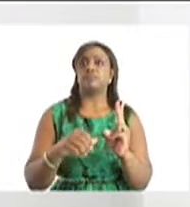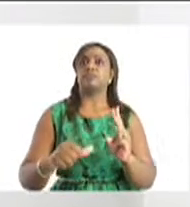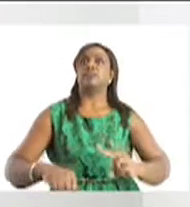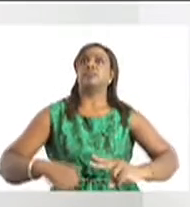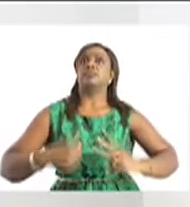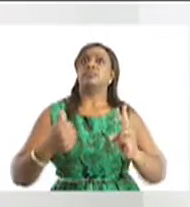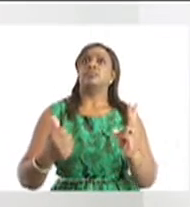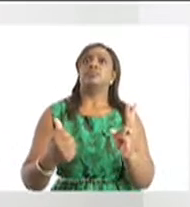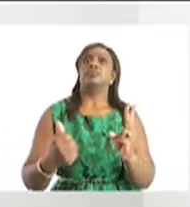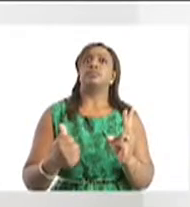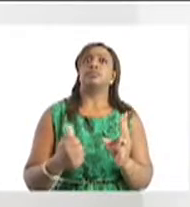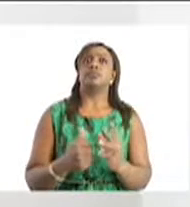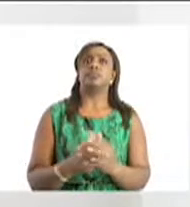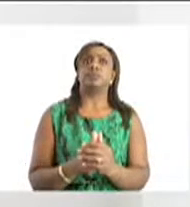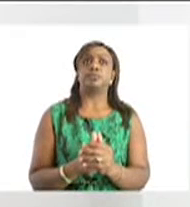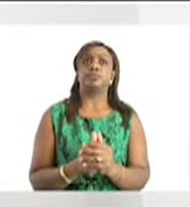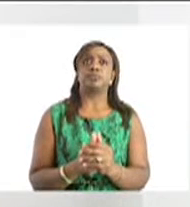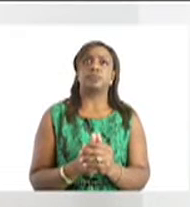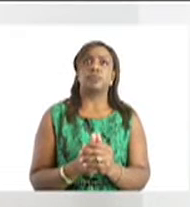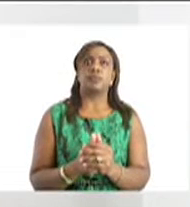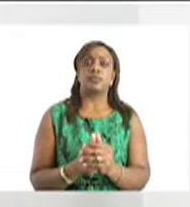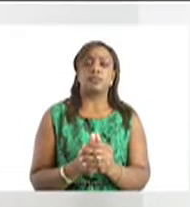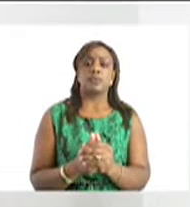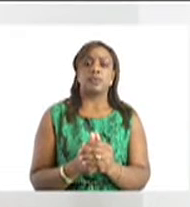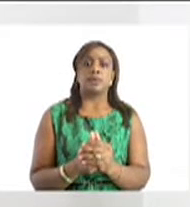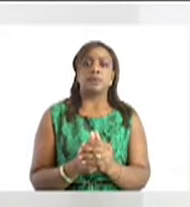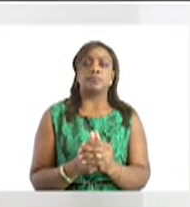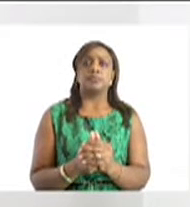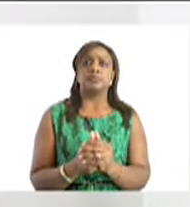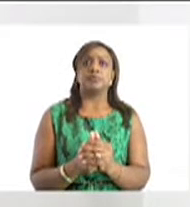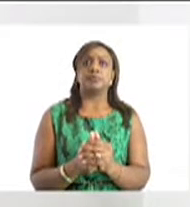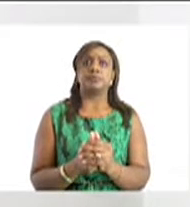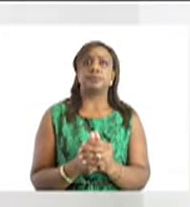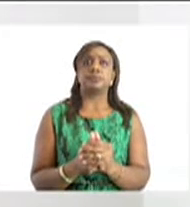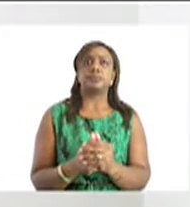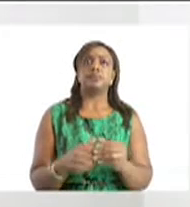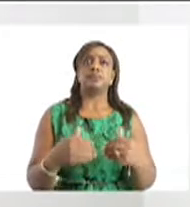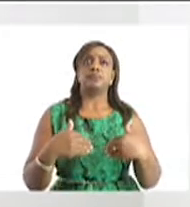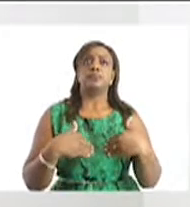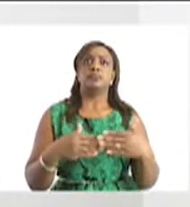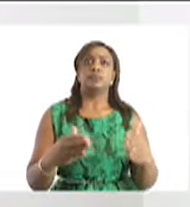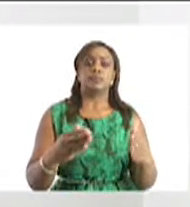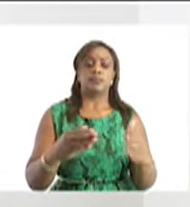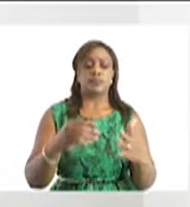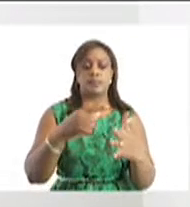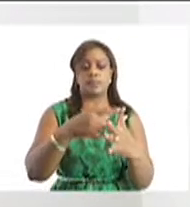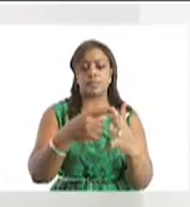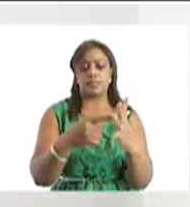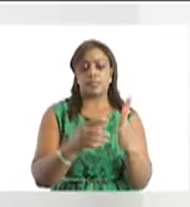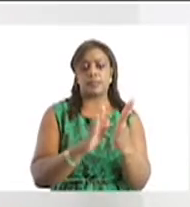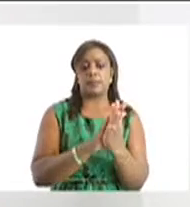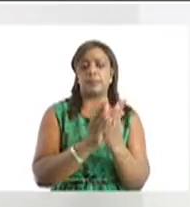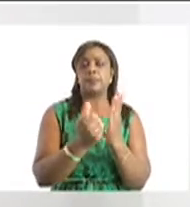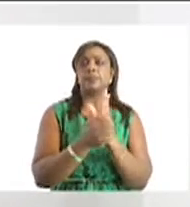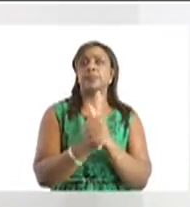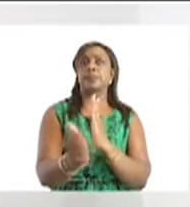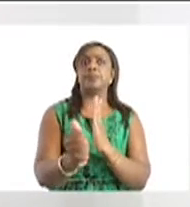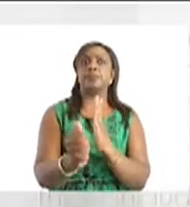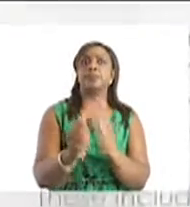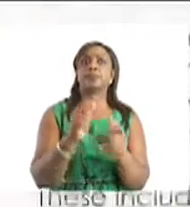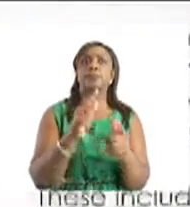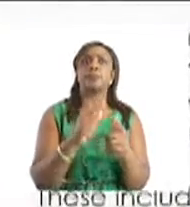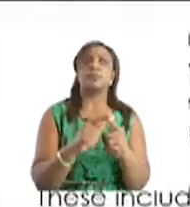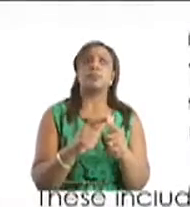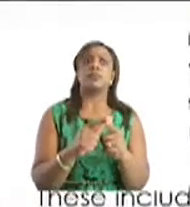Right. Let's begin now our lesson. Let's tackle the basic competency 1. Right.